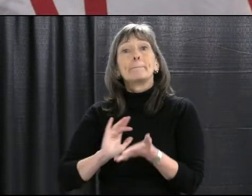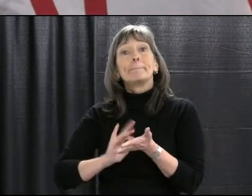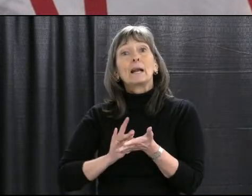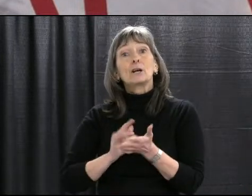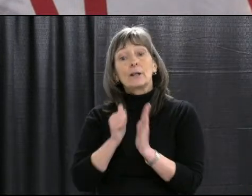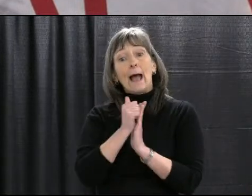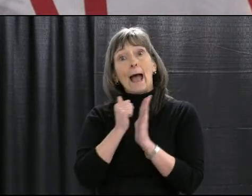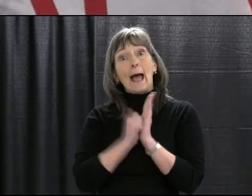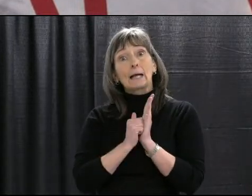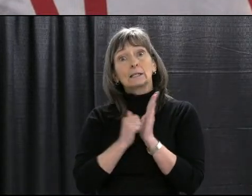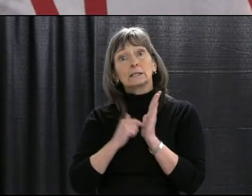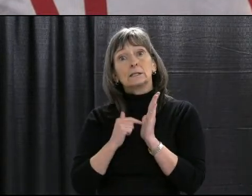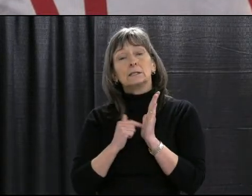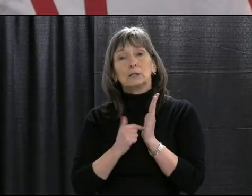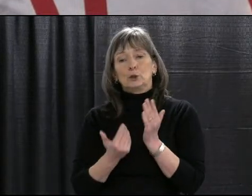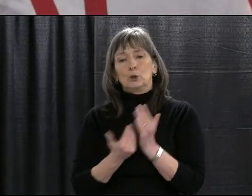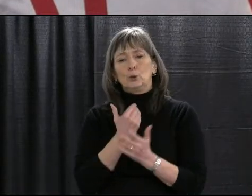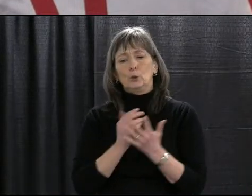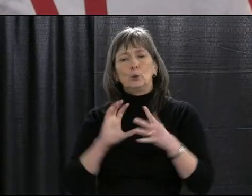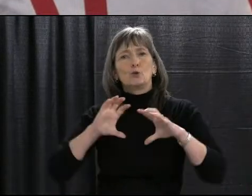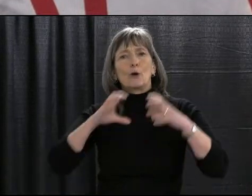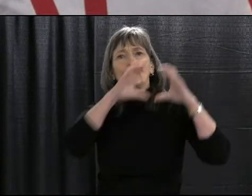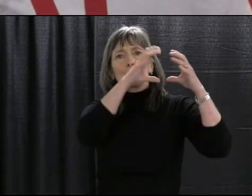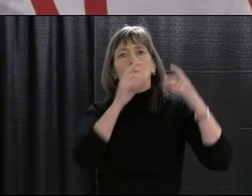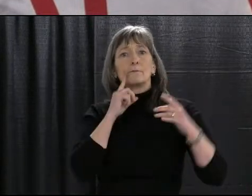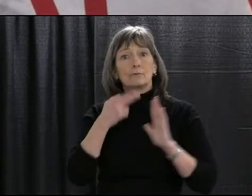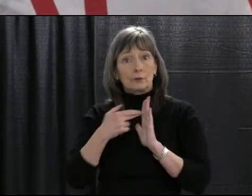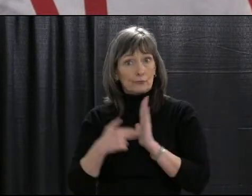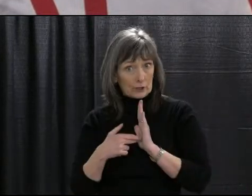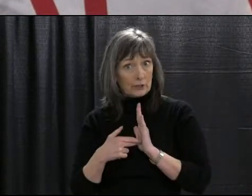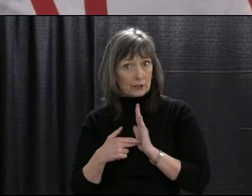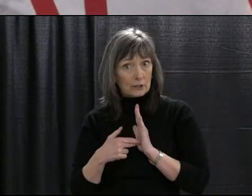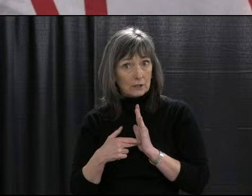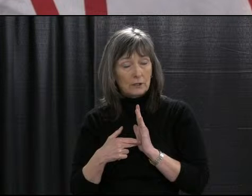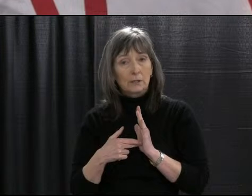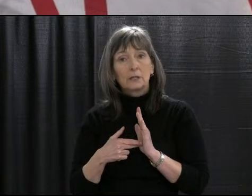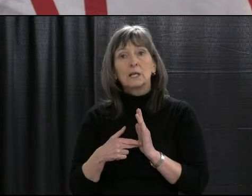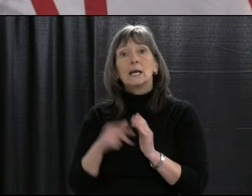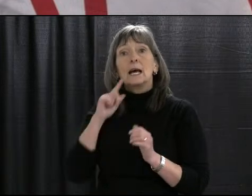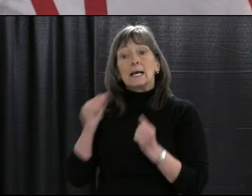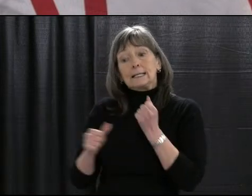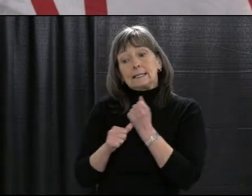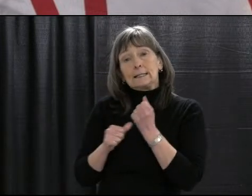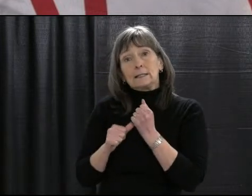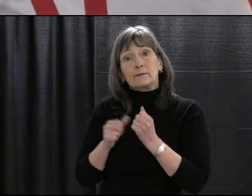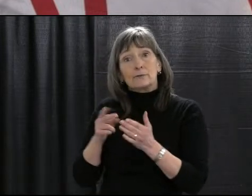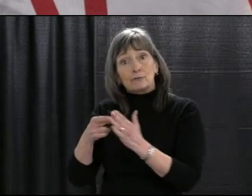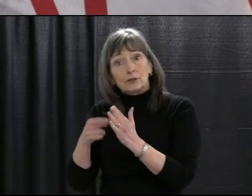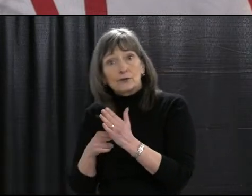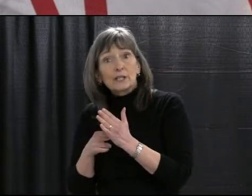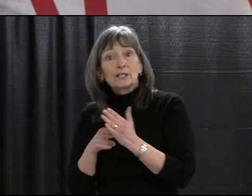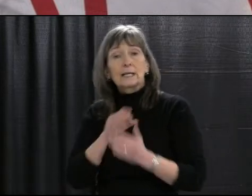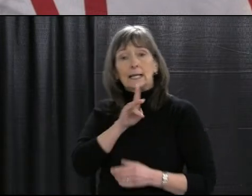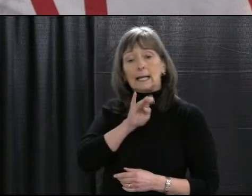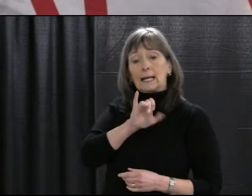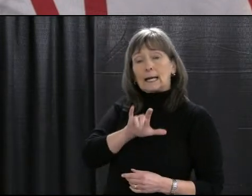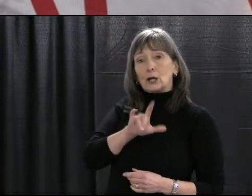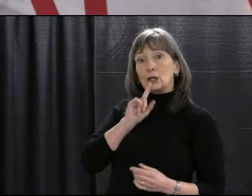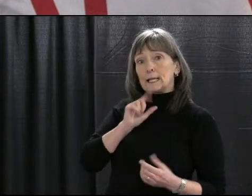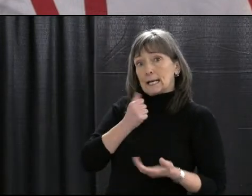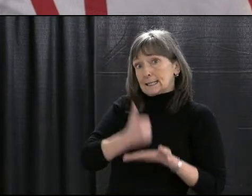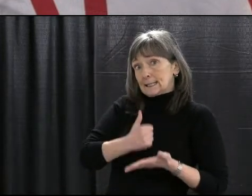Medical Act to add new categories of registration, associate registration, and clinical assistant